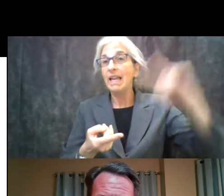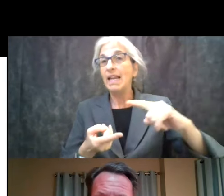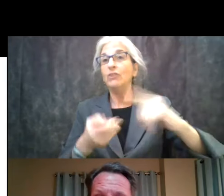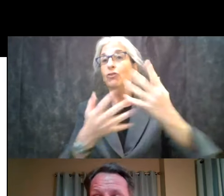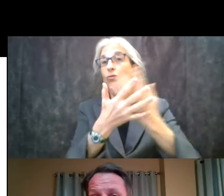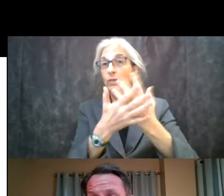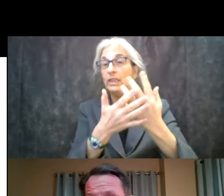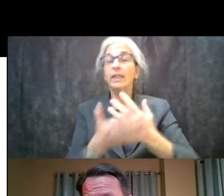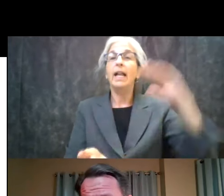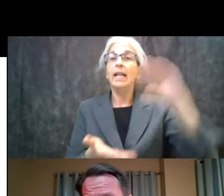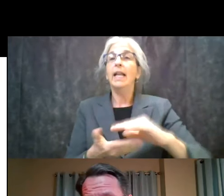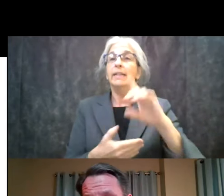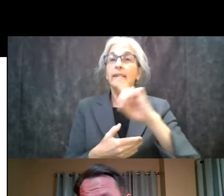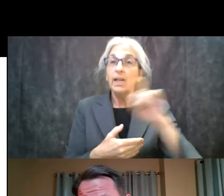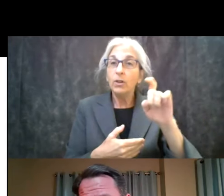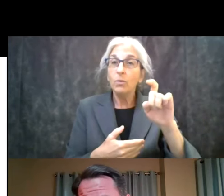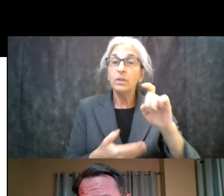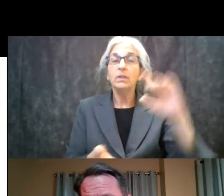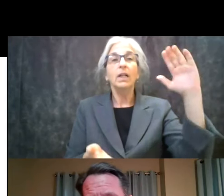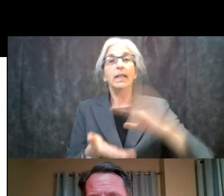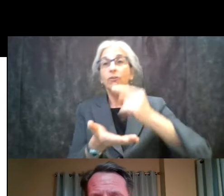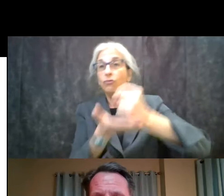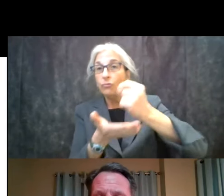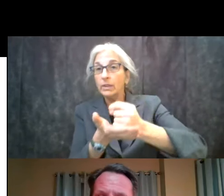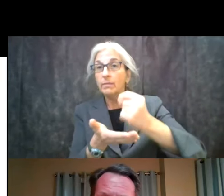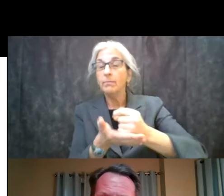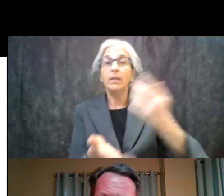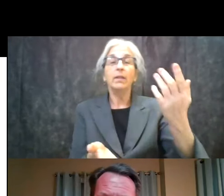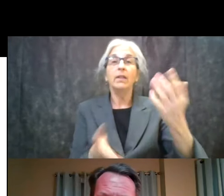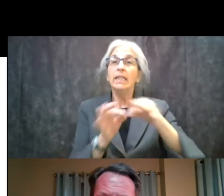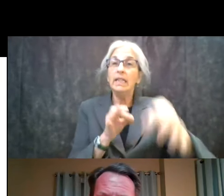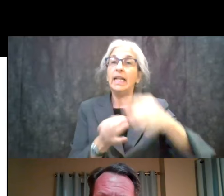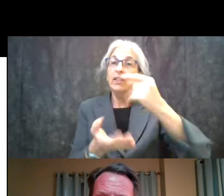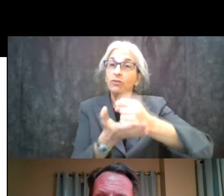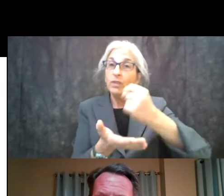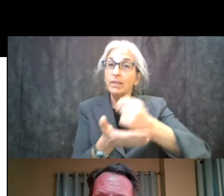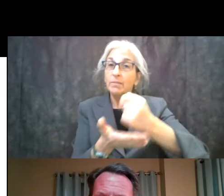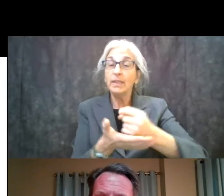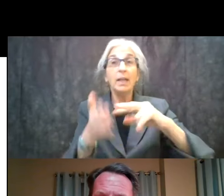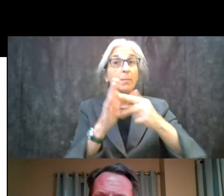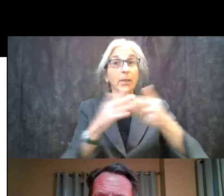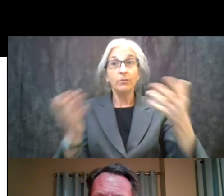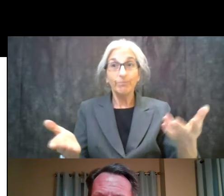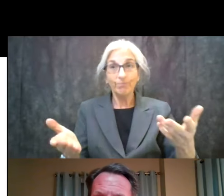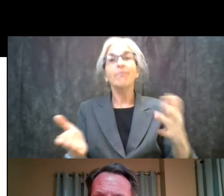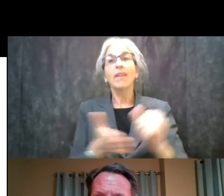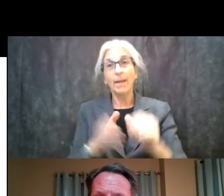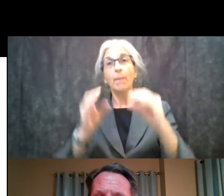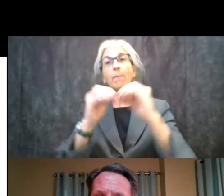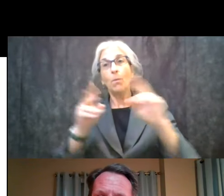cancer, decreased treatment and delayed treatment of cancer, and all of this turns into excess cancer